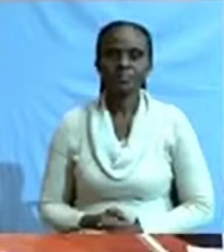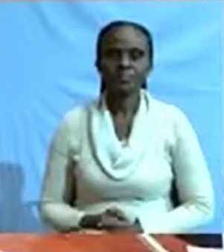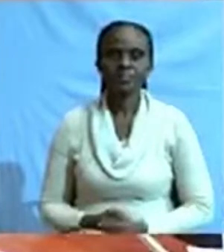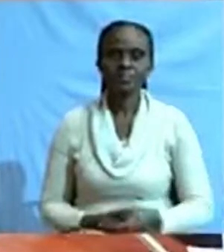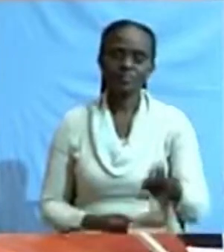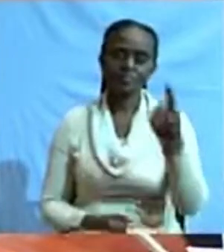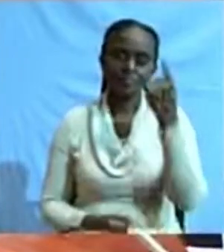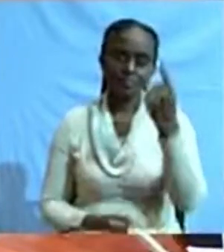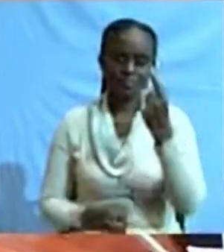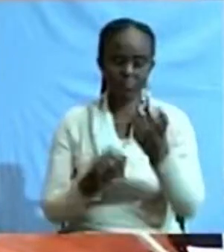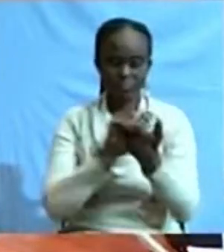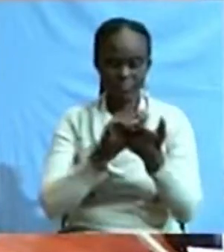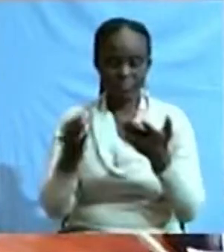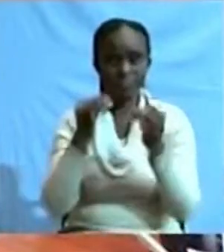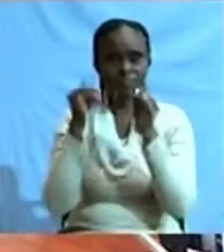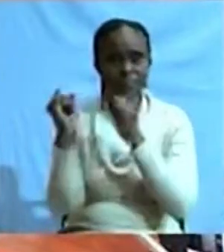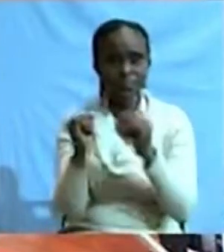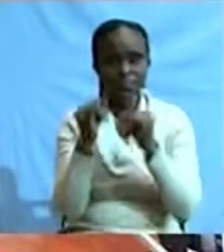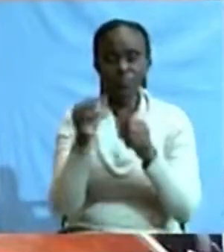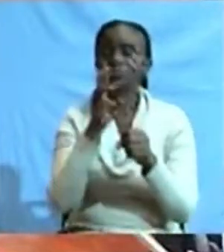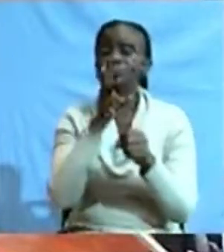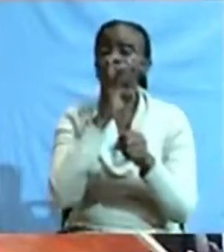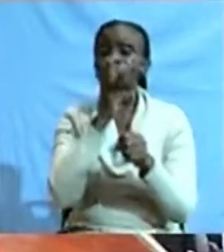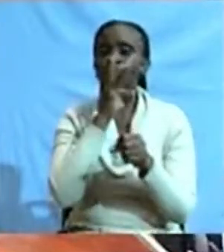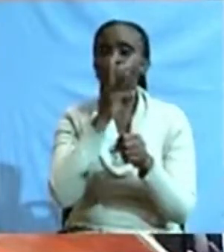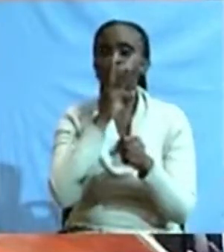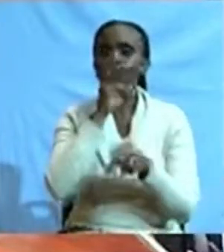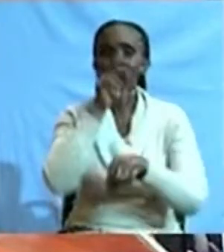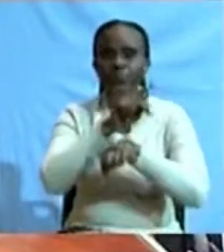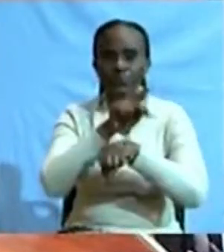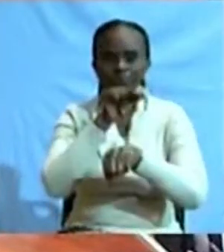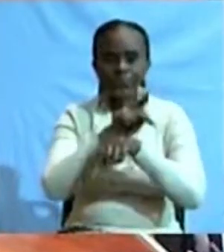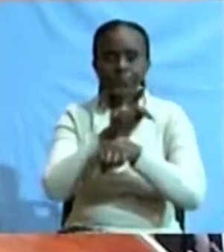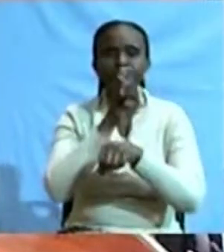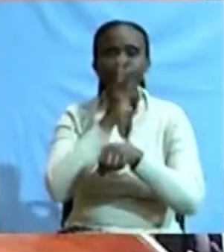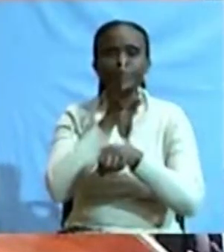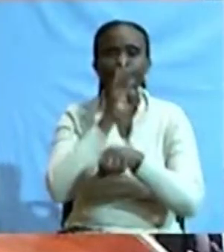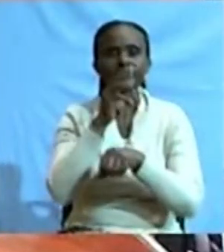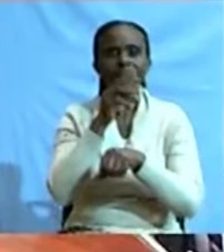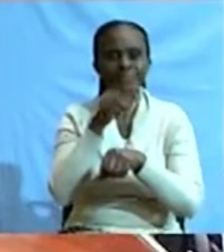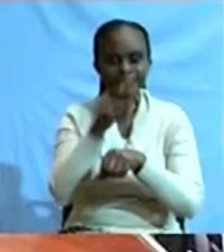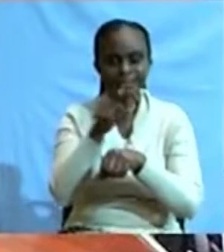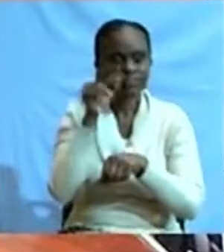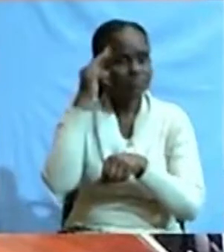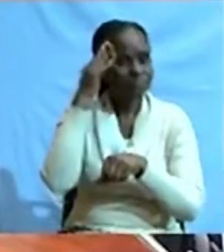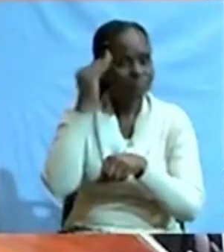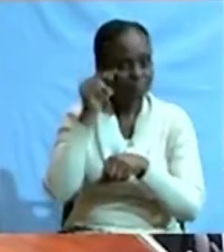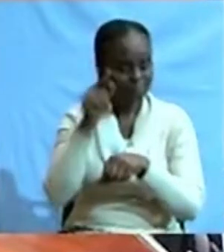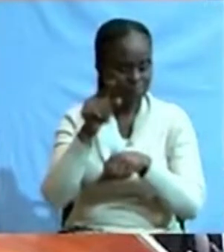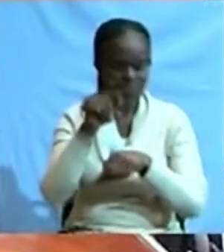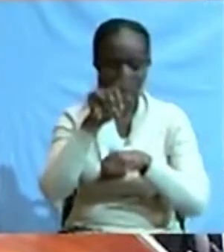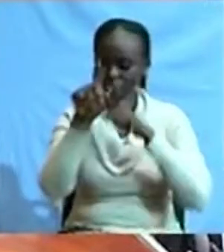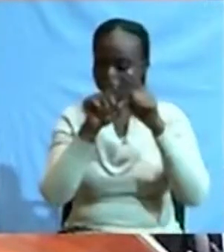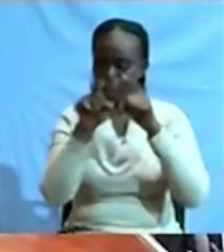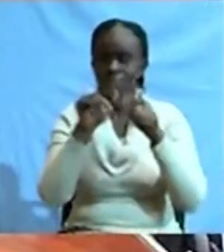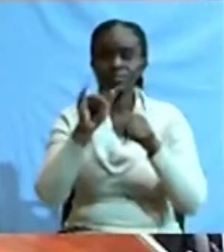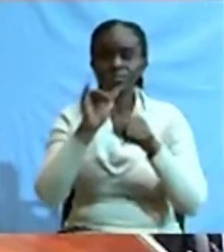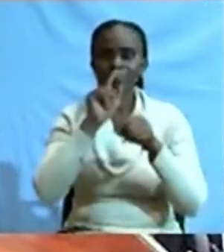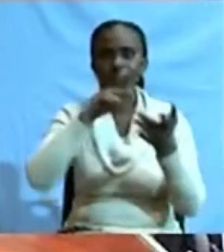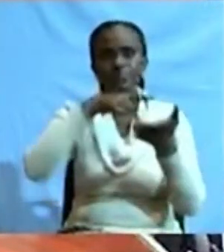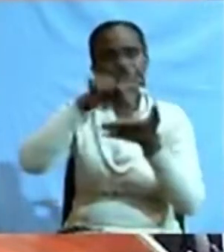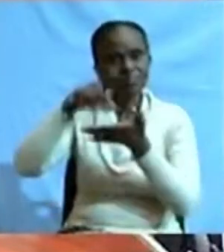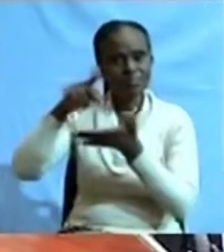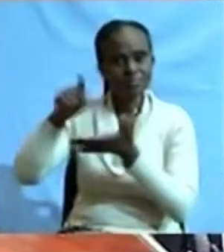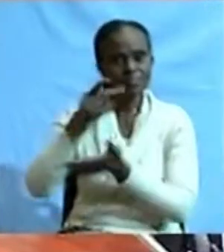1. Failure to implement water reticulation project. Reason for the query: despite the payment